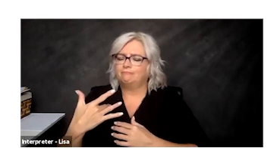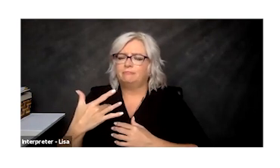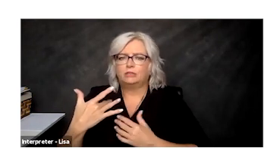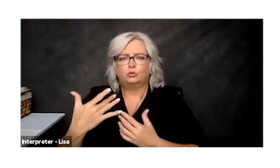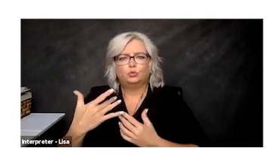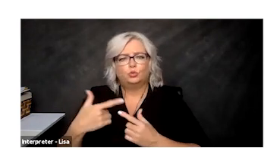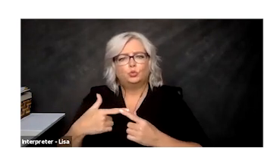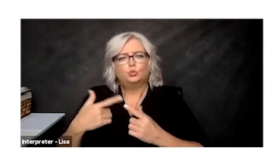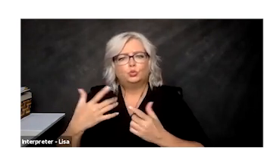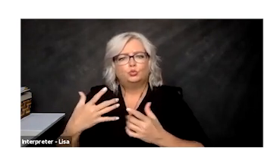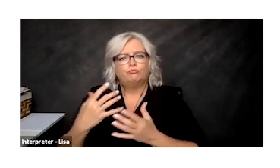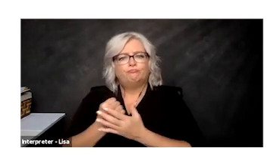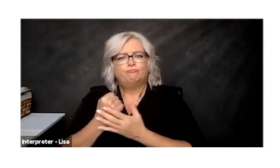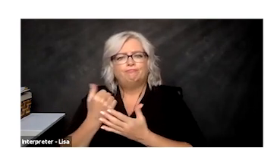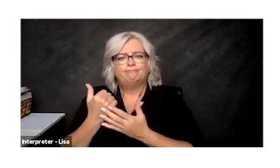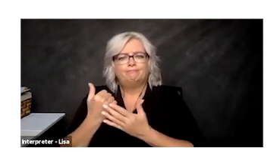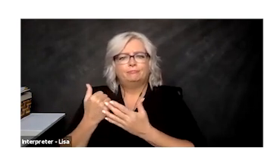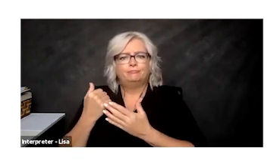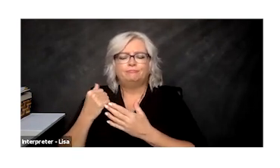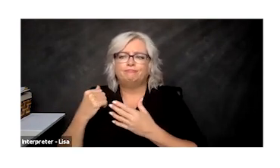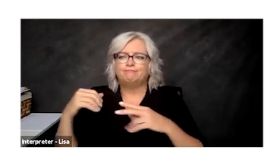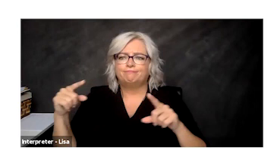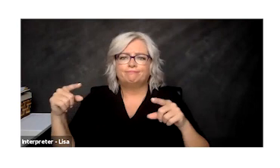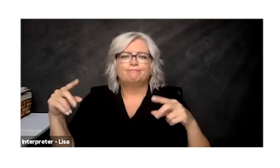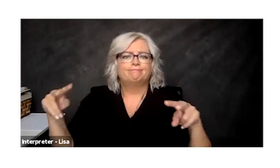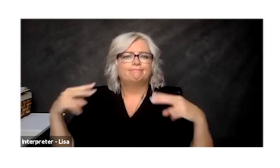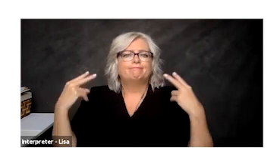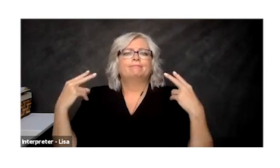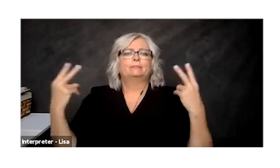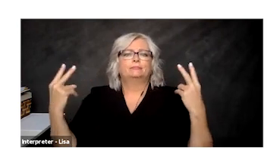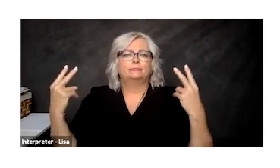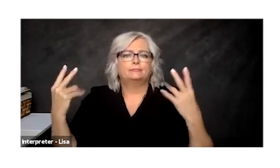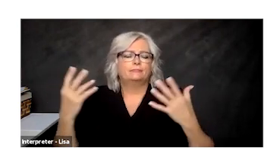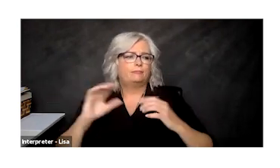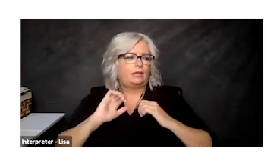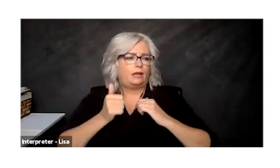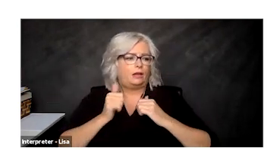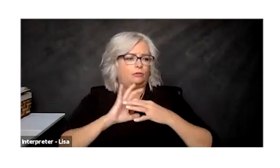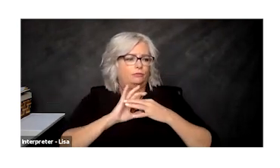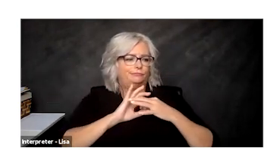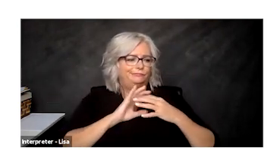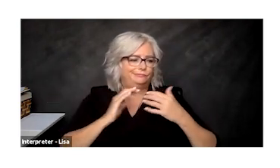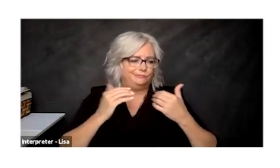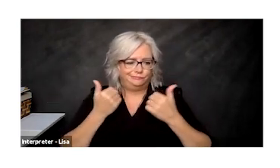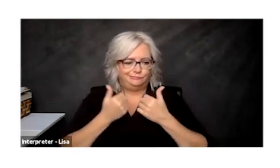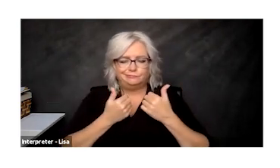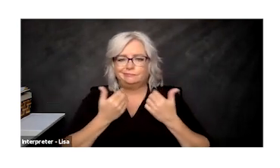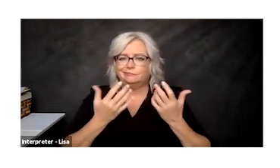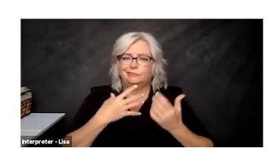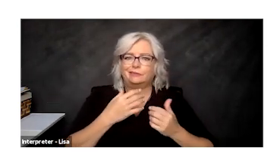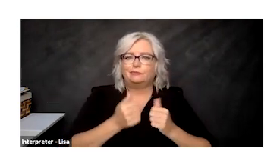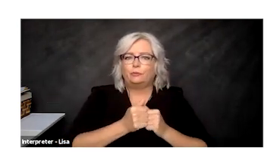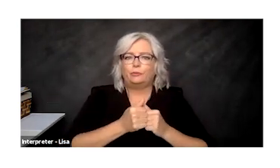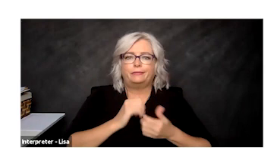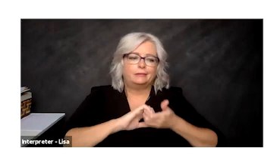mainstream attention in relation to its proximity to whiteness, whether it's in terms of a partnership or a